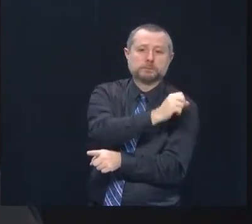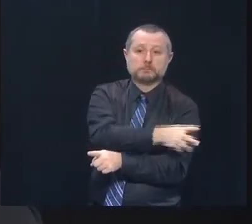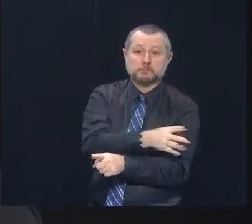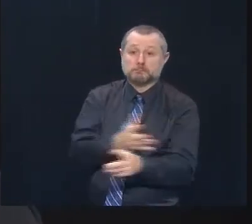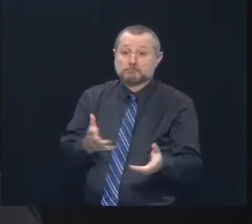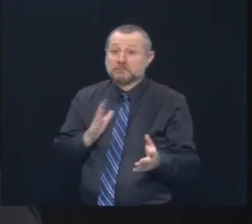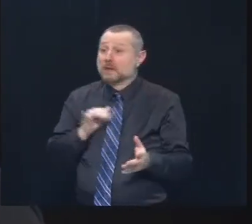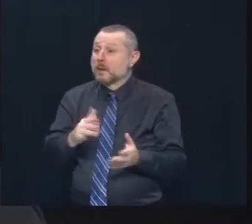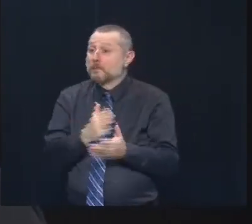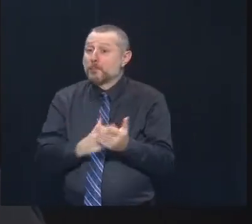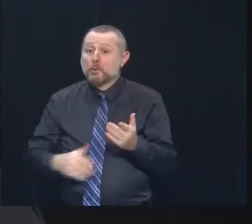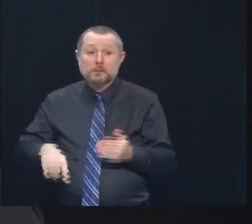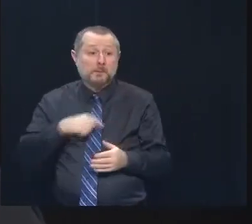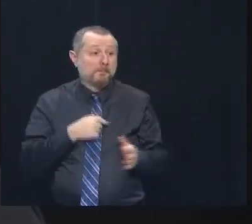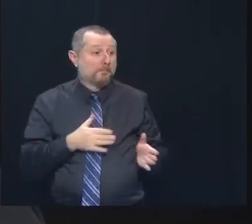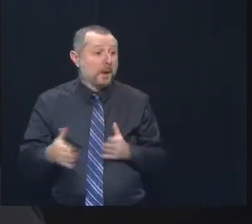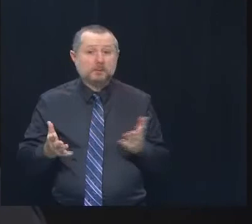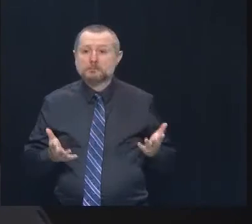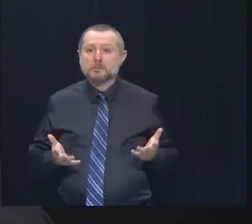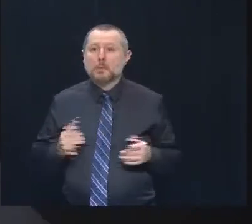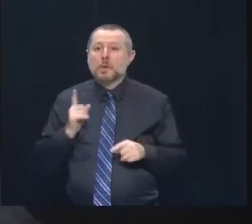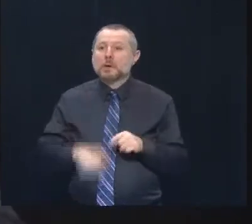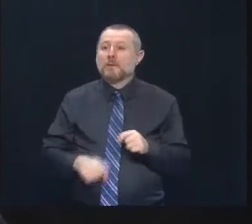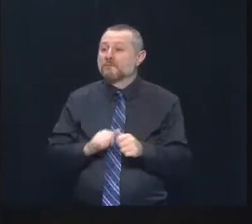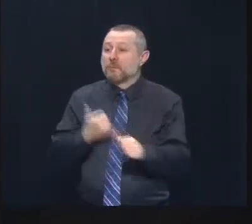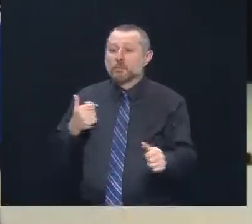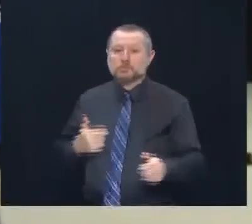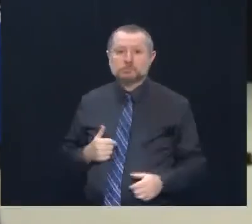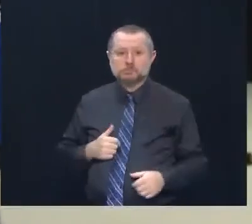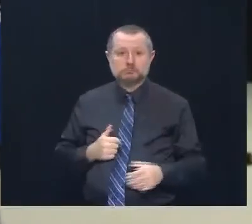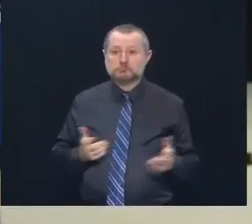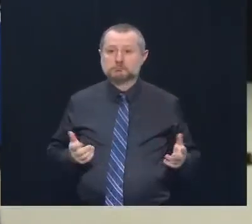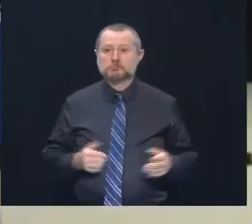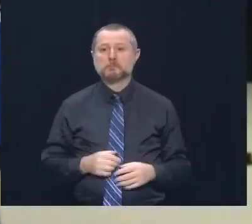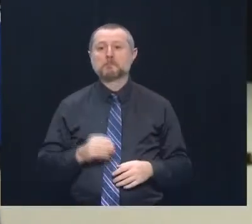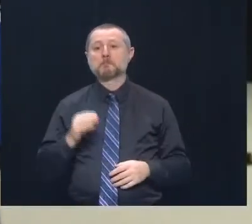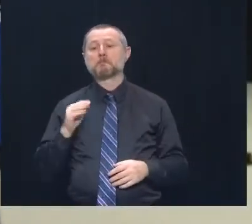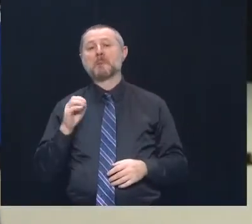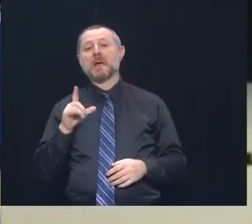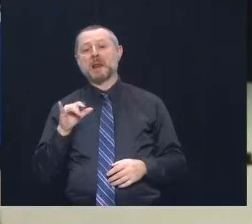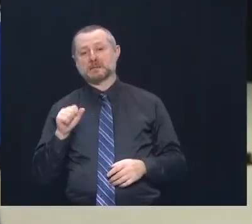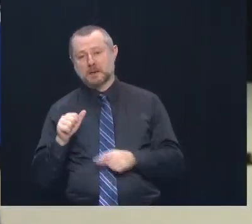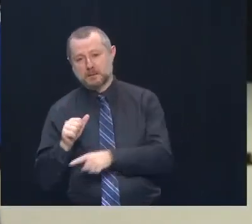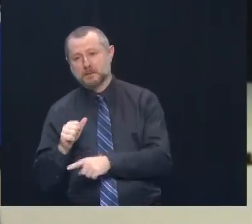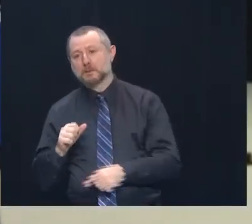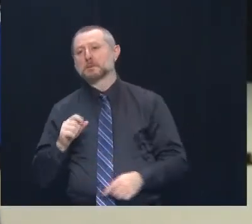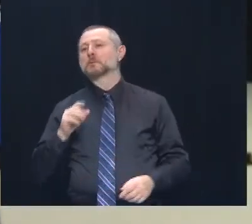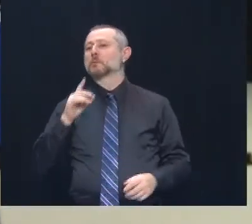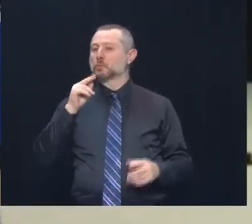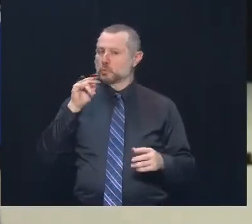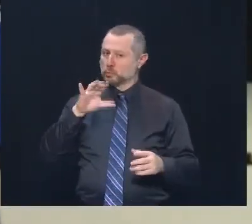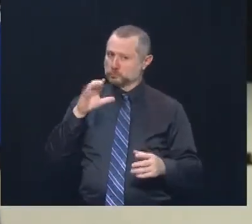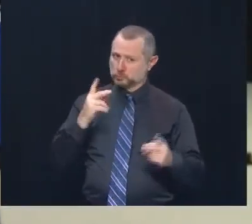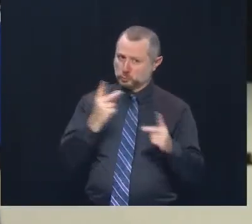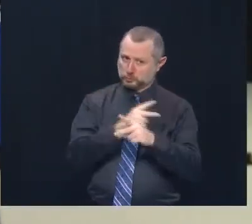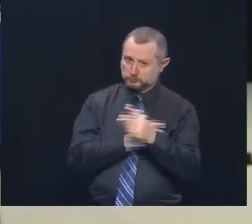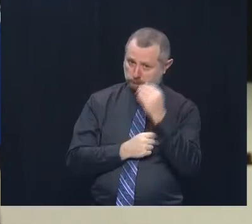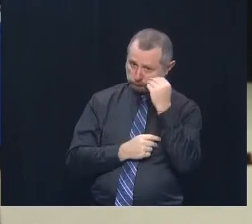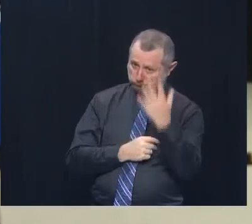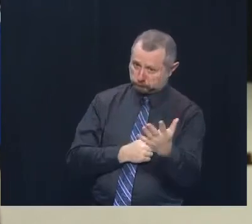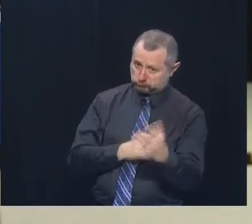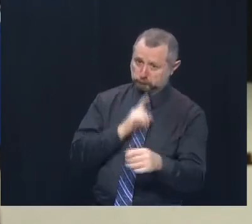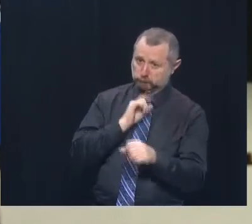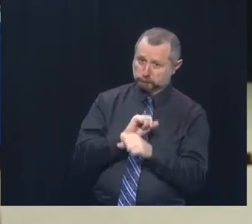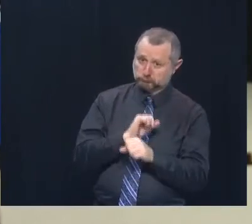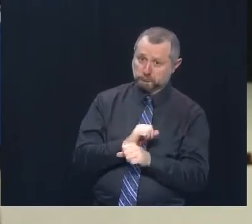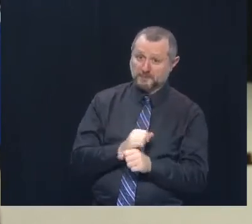unavoidable consequence. I mean, in New York City, it's actually worse, right? Because in New York City, like literally it's drawn on a street and